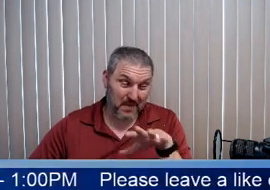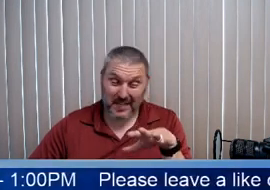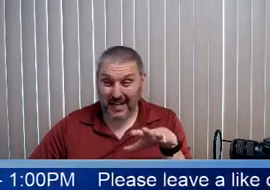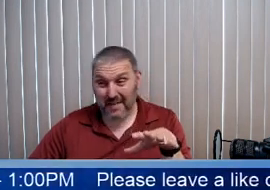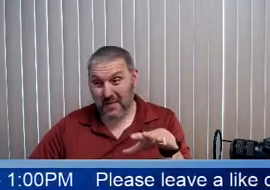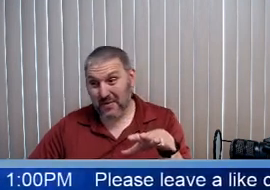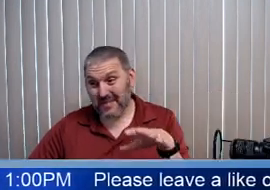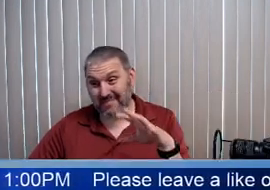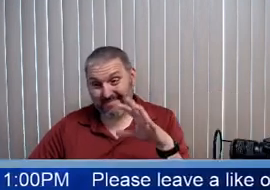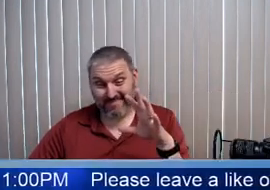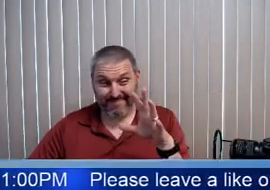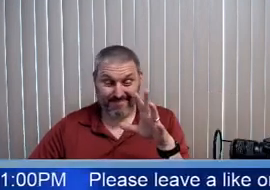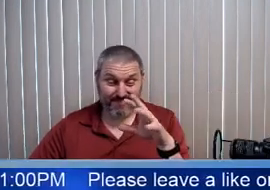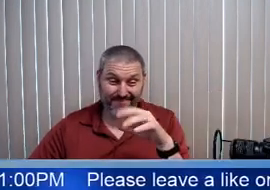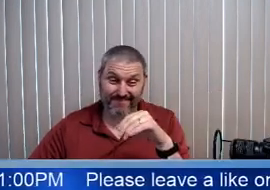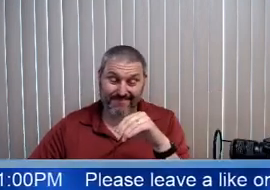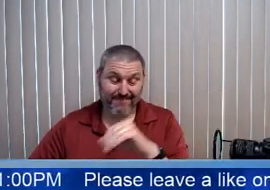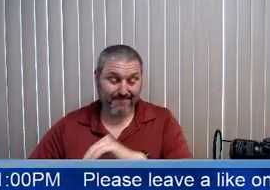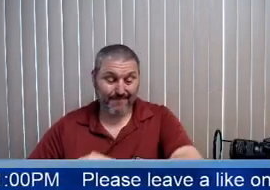But everything I've heard and...